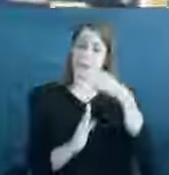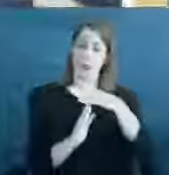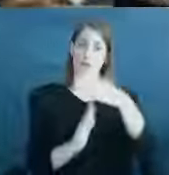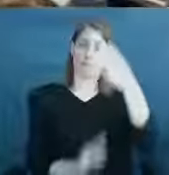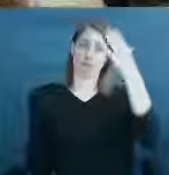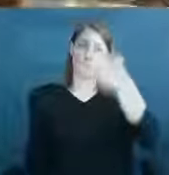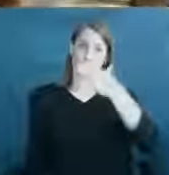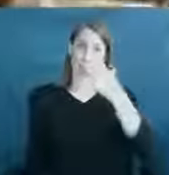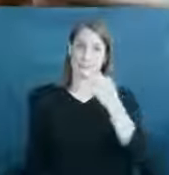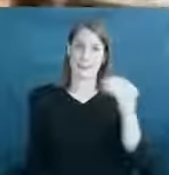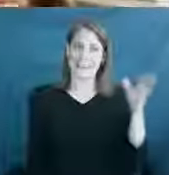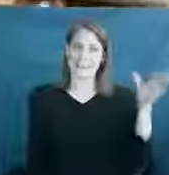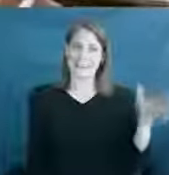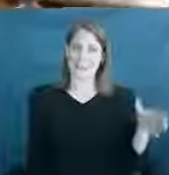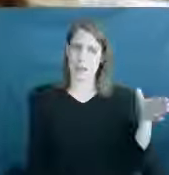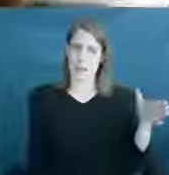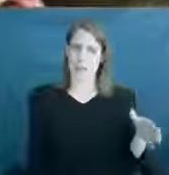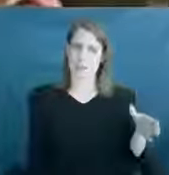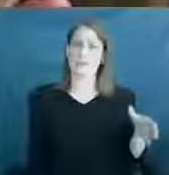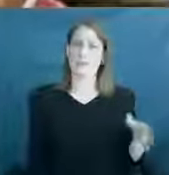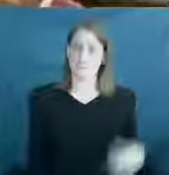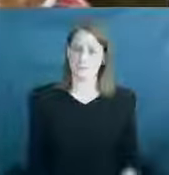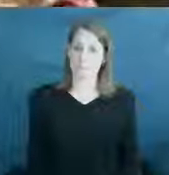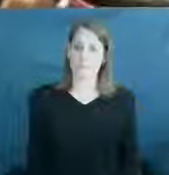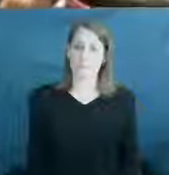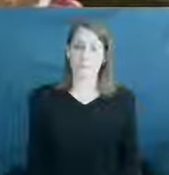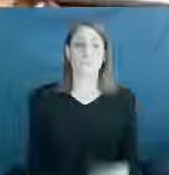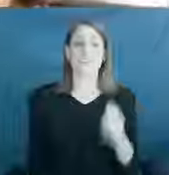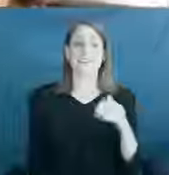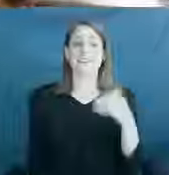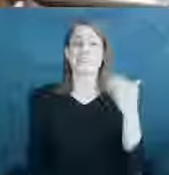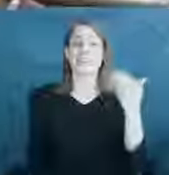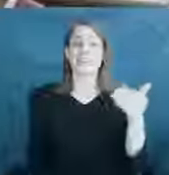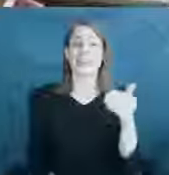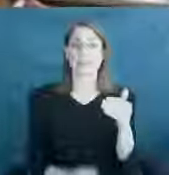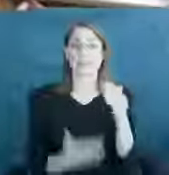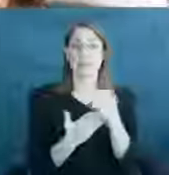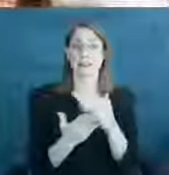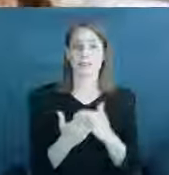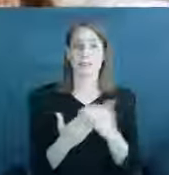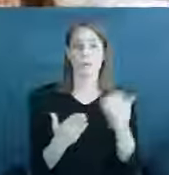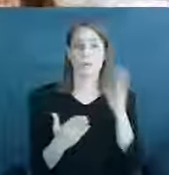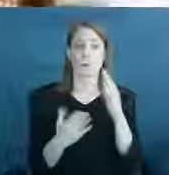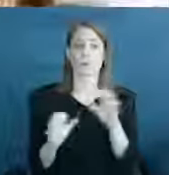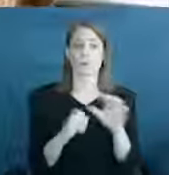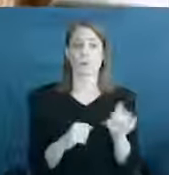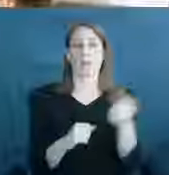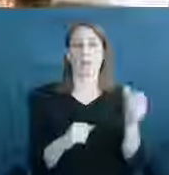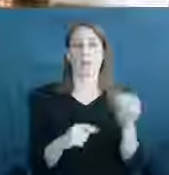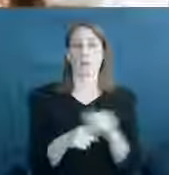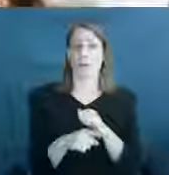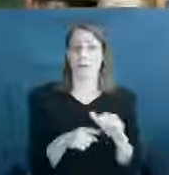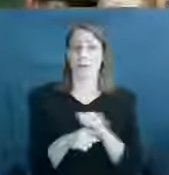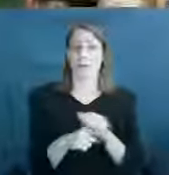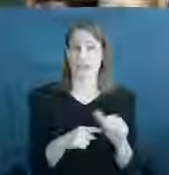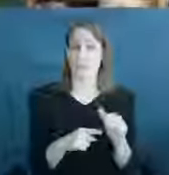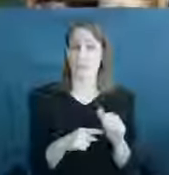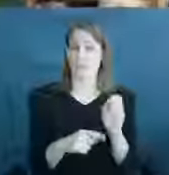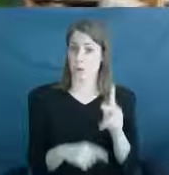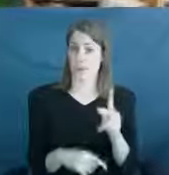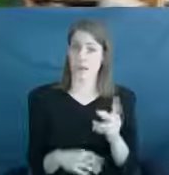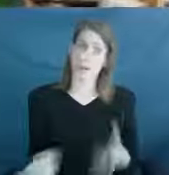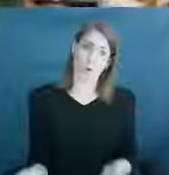side. Front. Front, side, and middle. Okay, top, front, and side.